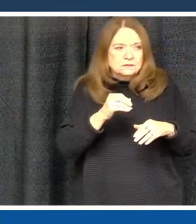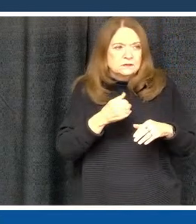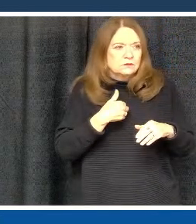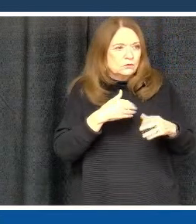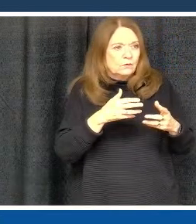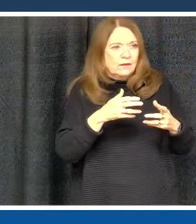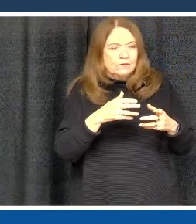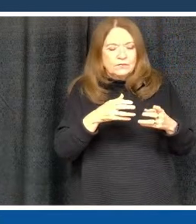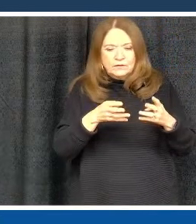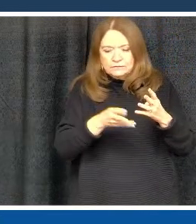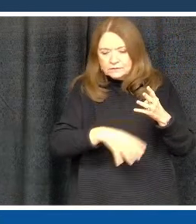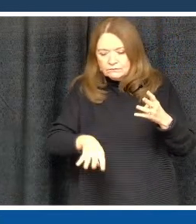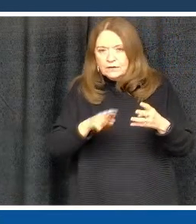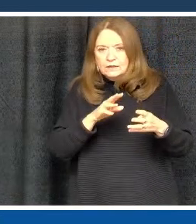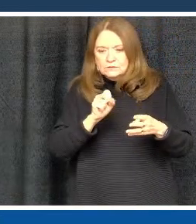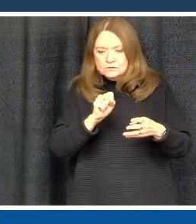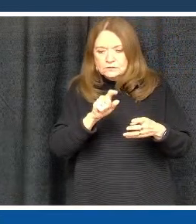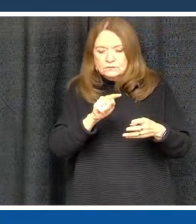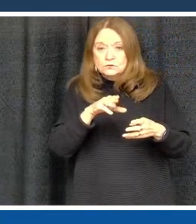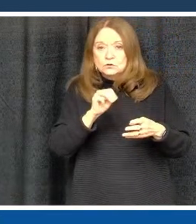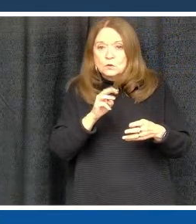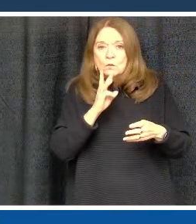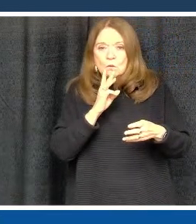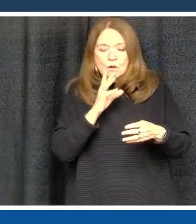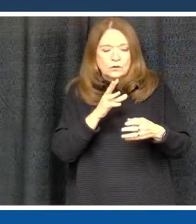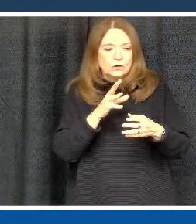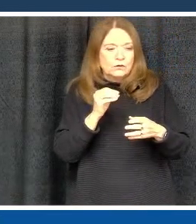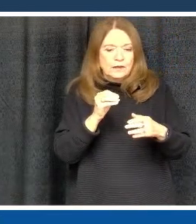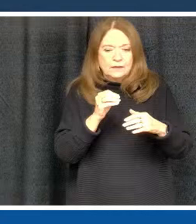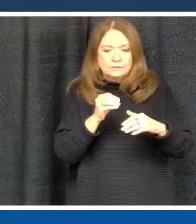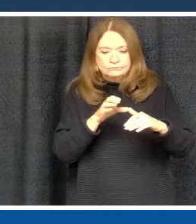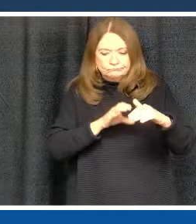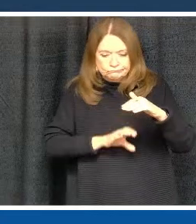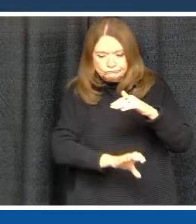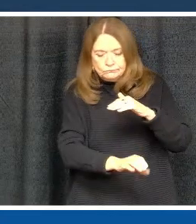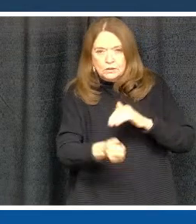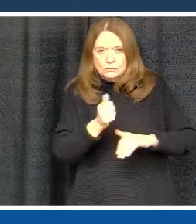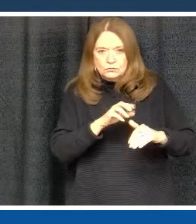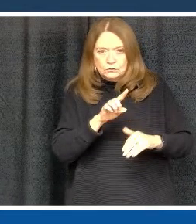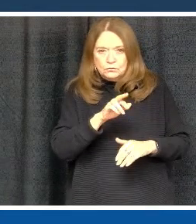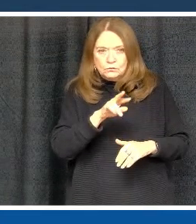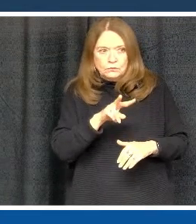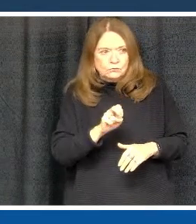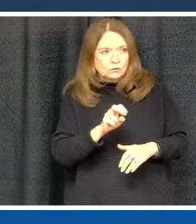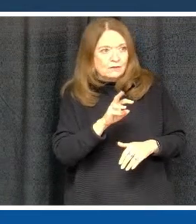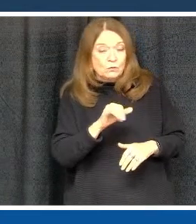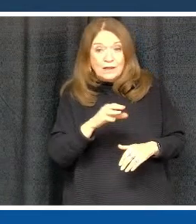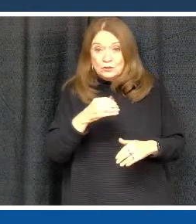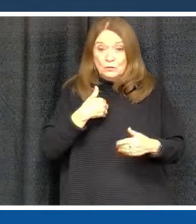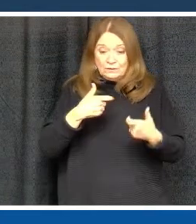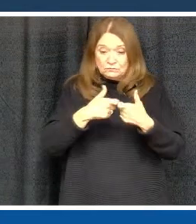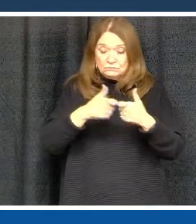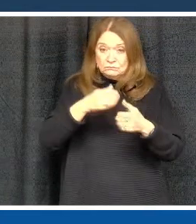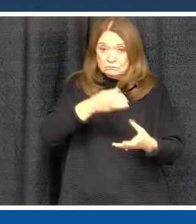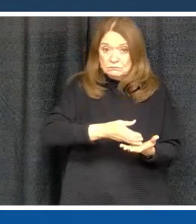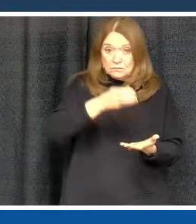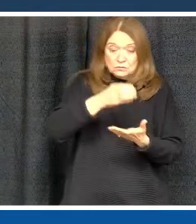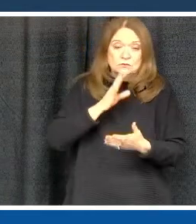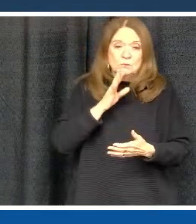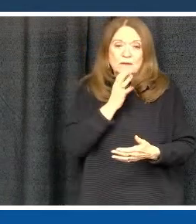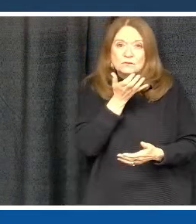of stormwater through a series of culverts under the driveway, and we've got utility poles also. So if we talk about the grass strip, and